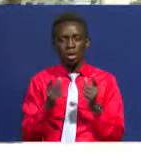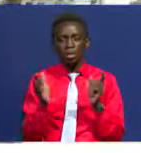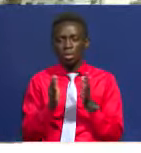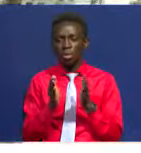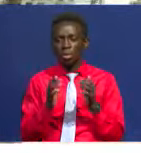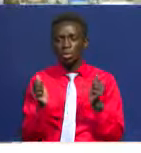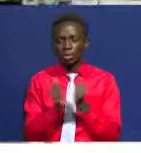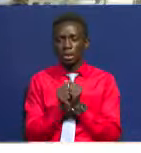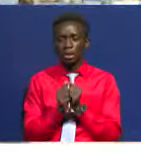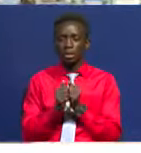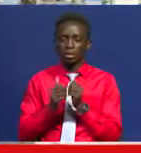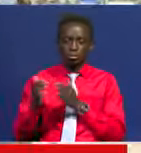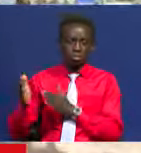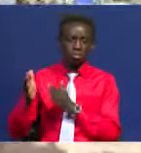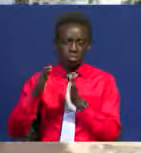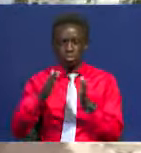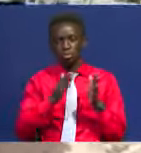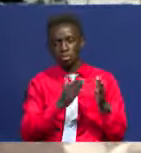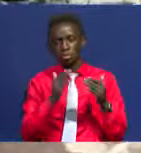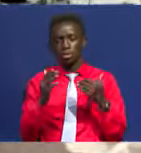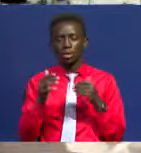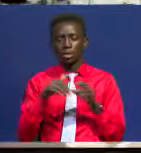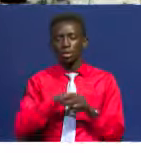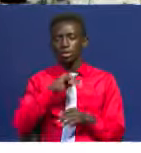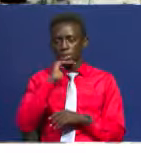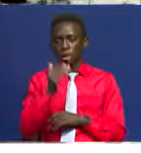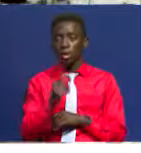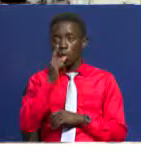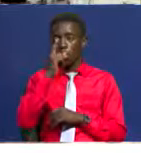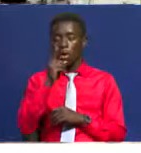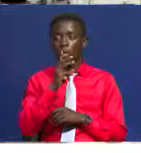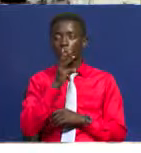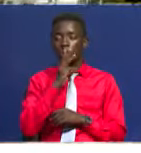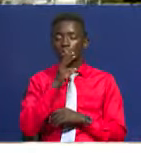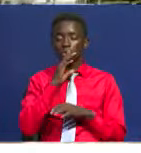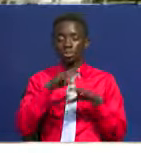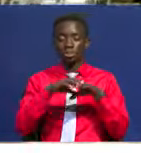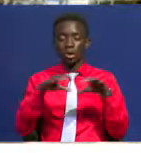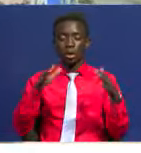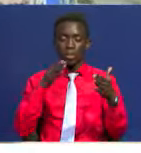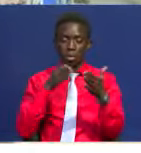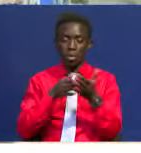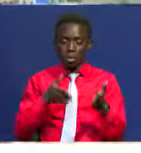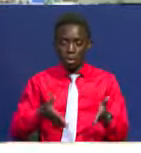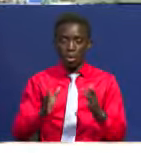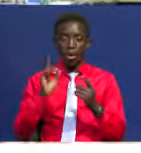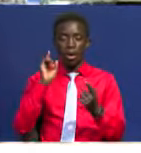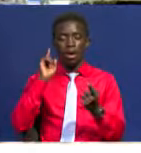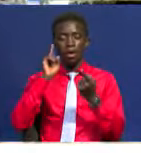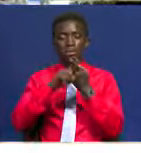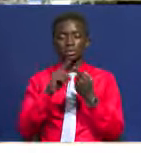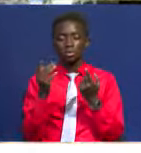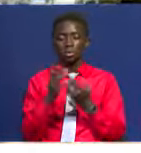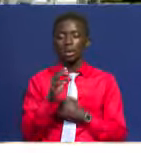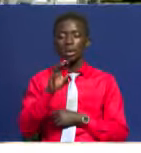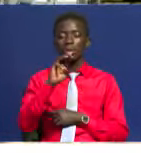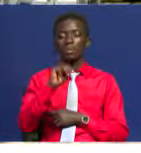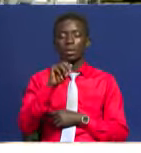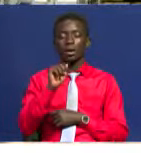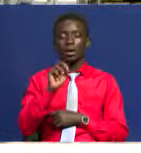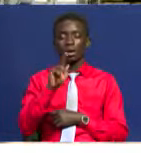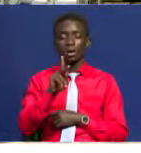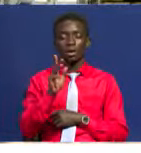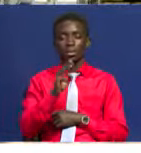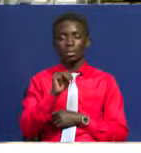just packed all over town. One of the water cannons just blocking the way going into the Macmillan Library, if you know Nairobi City